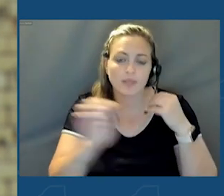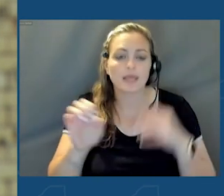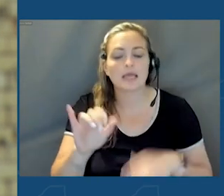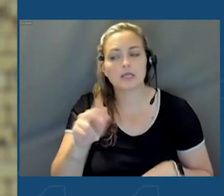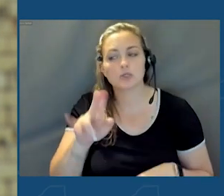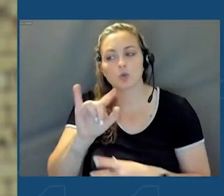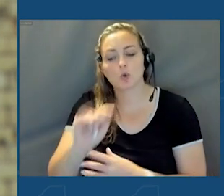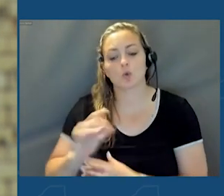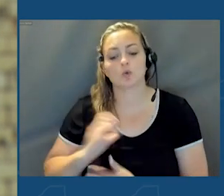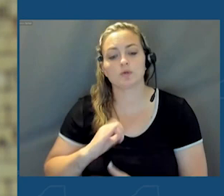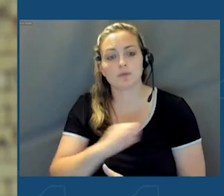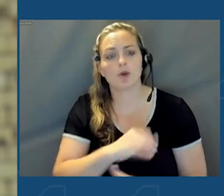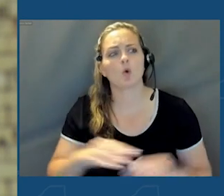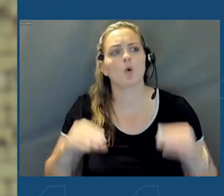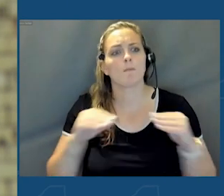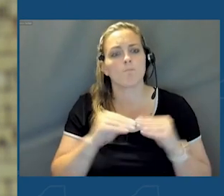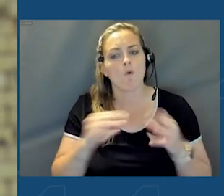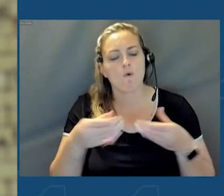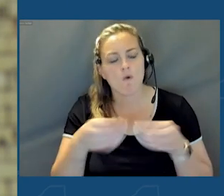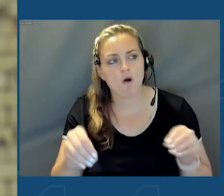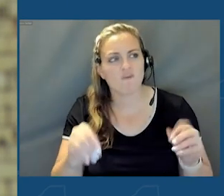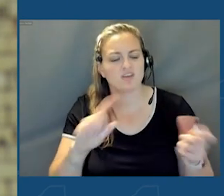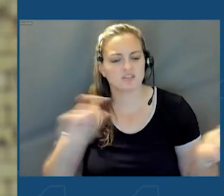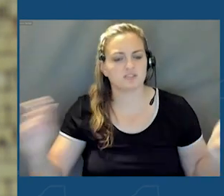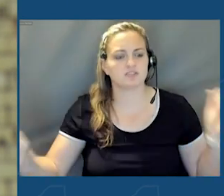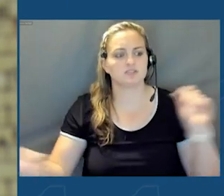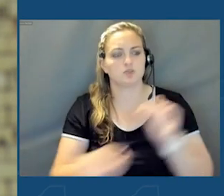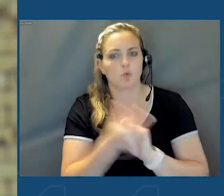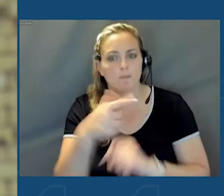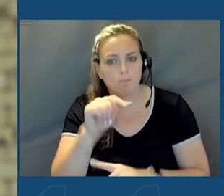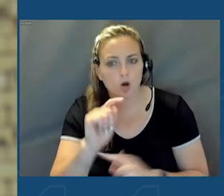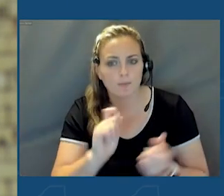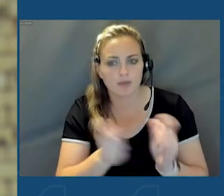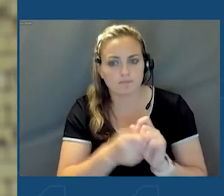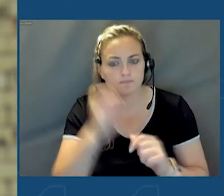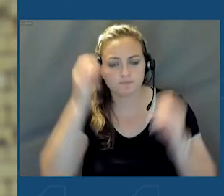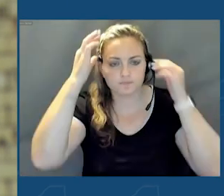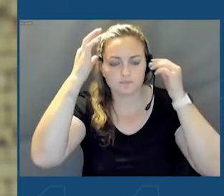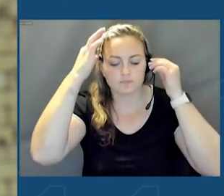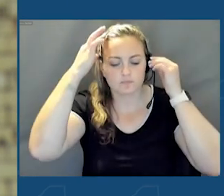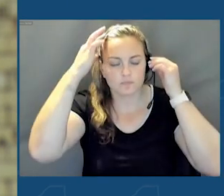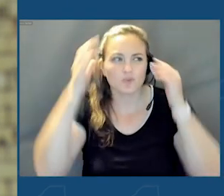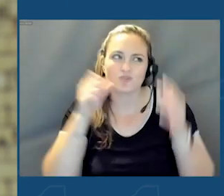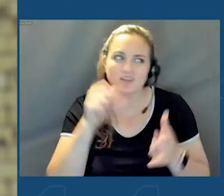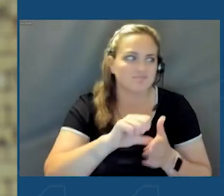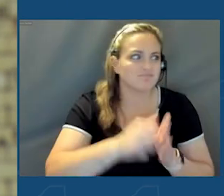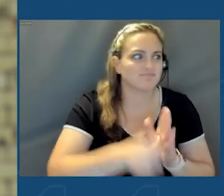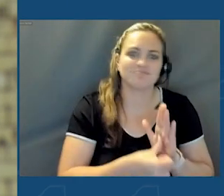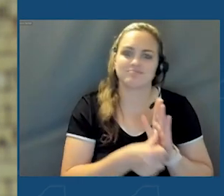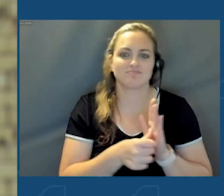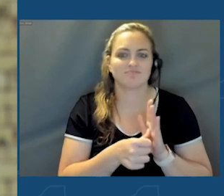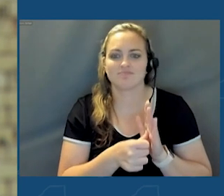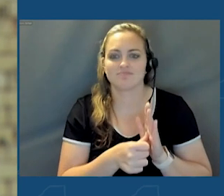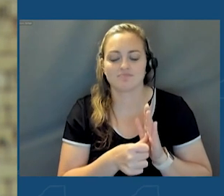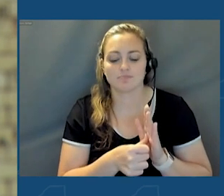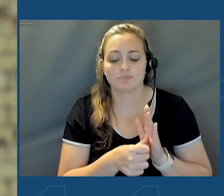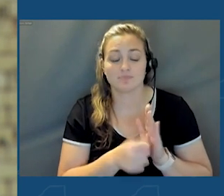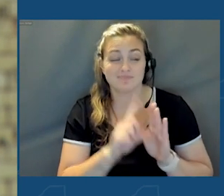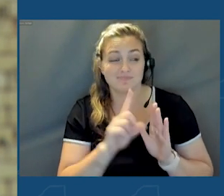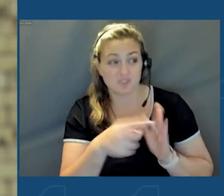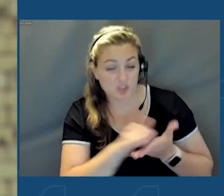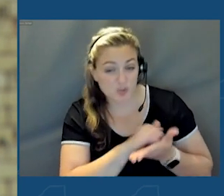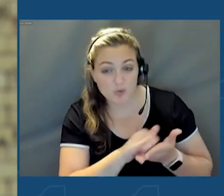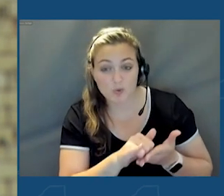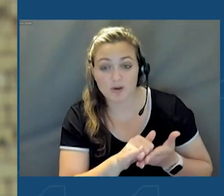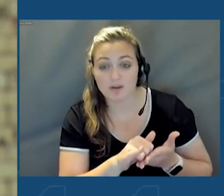more office to apartment conversions. All of these things underscore the fact that it isn't just New York